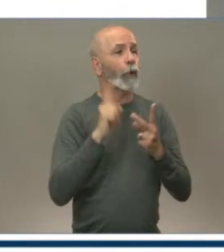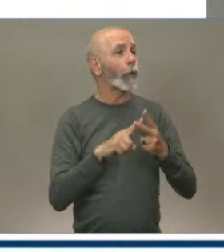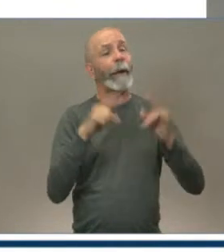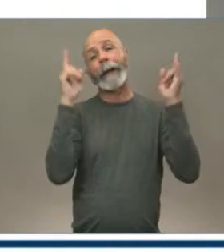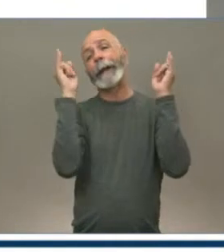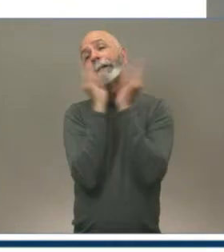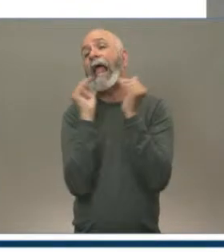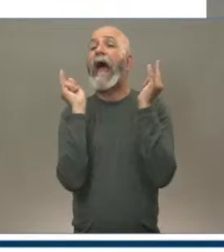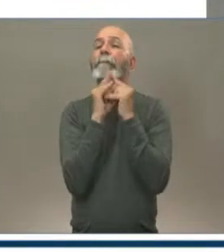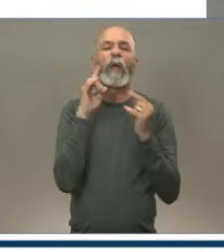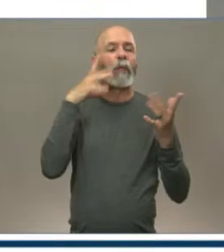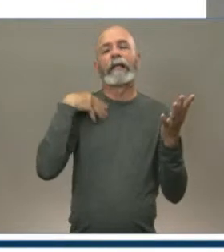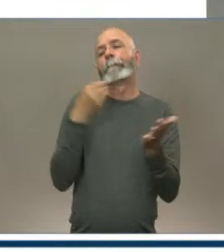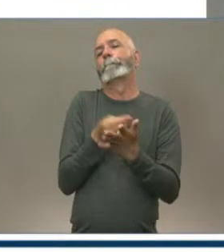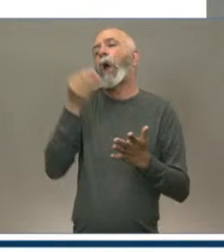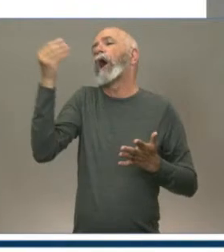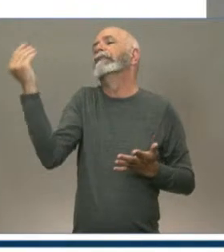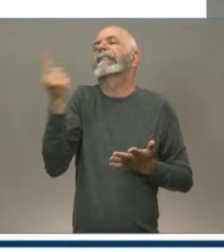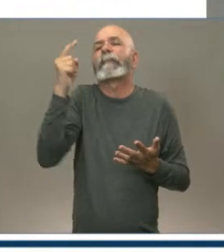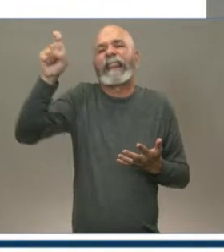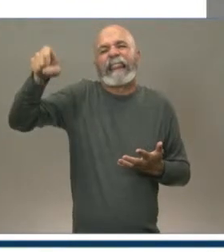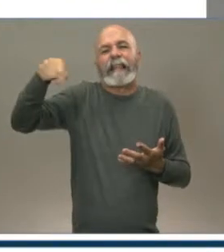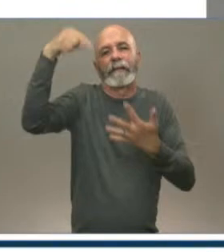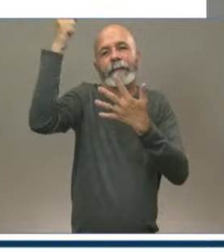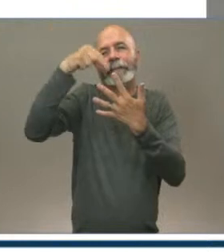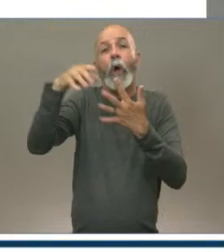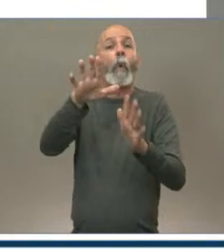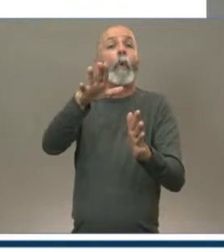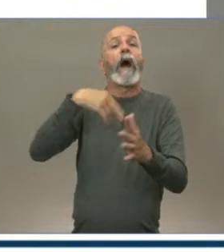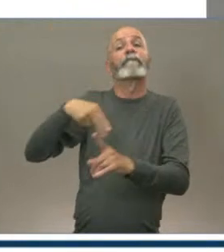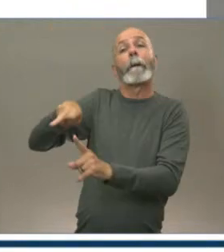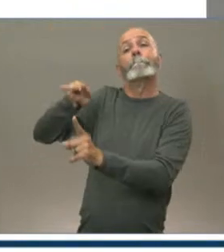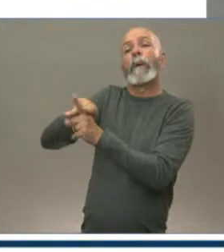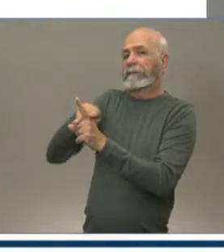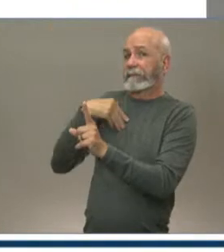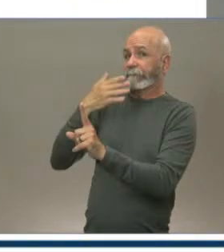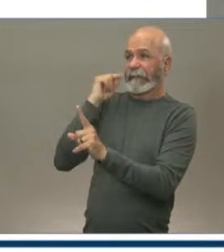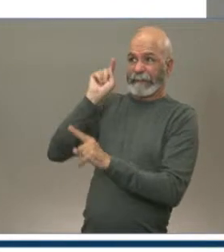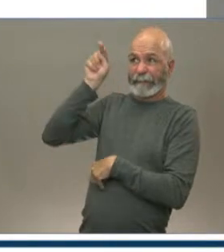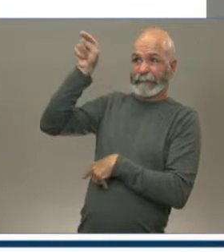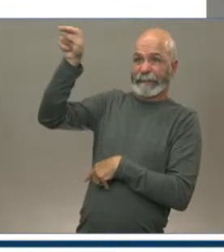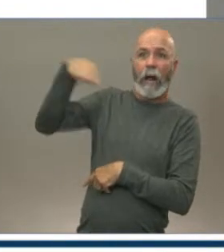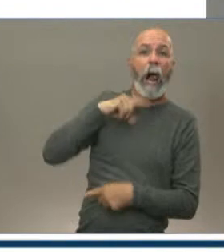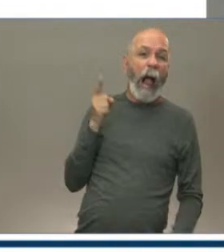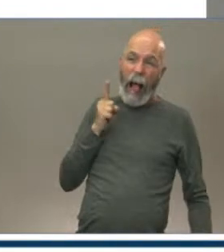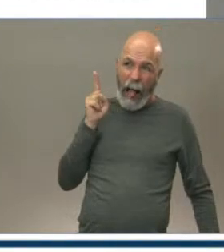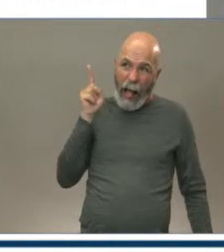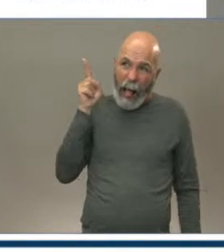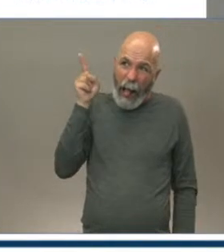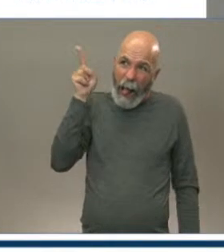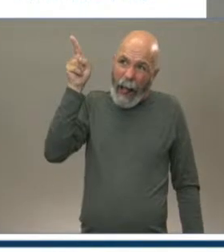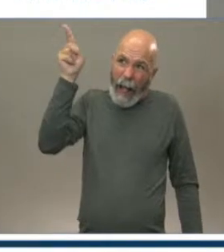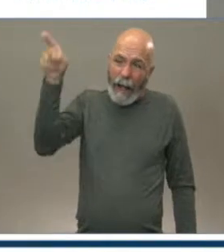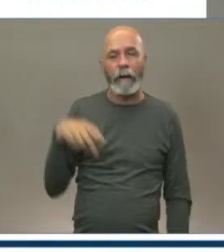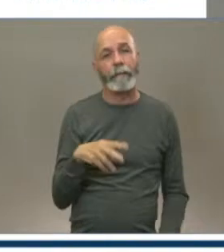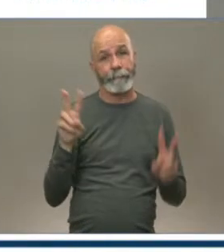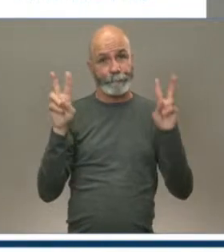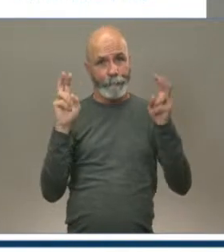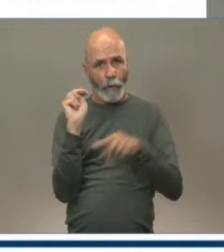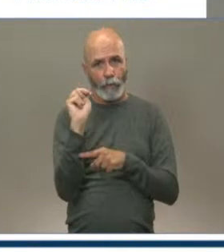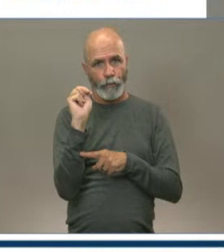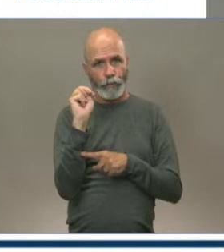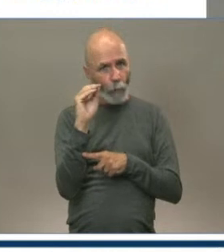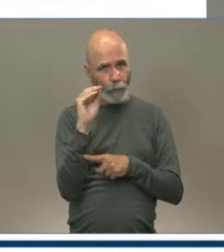better appointment time at an Access Nova Scotia center. Stay in your community if the essential products and services you need